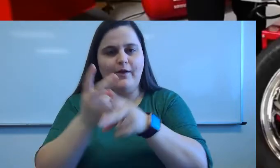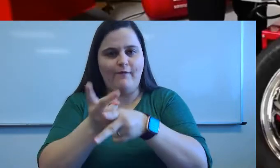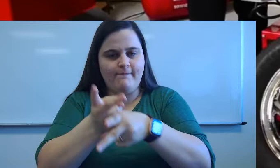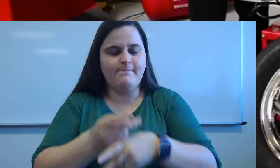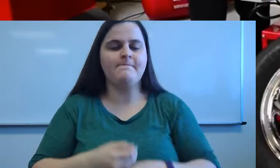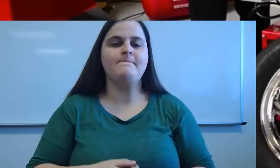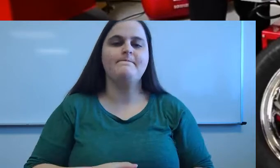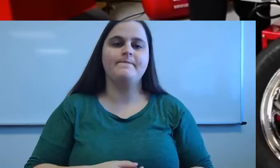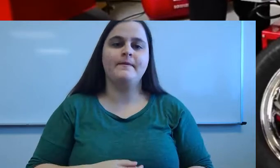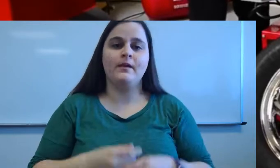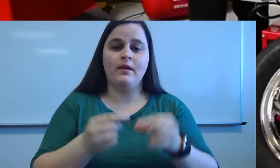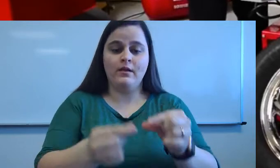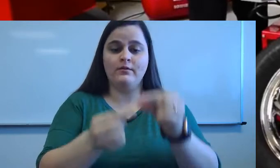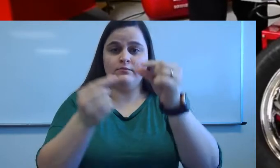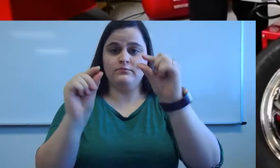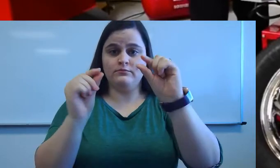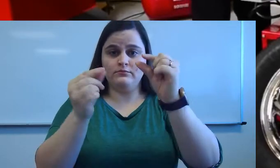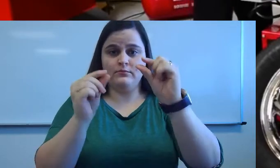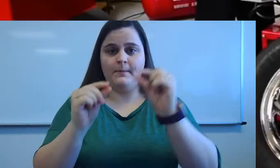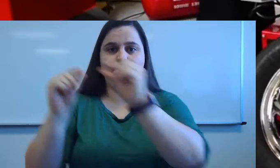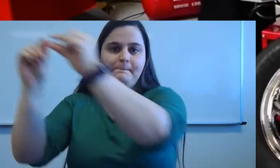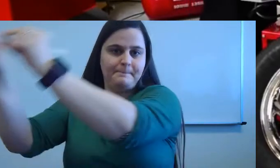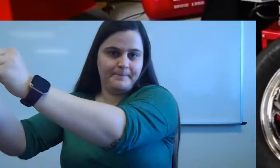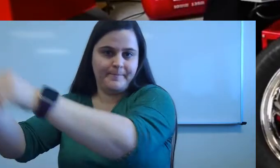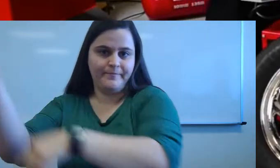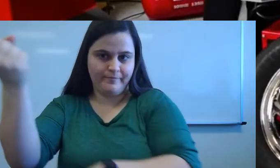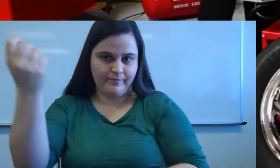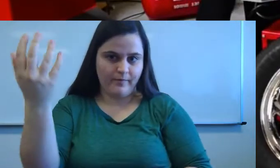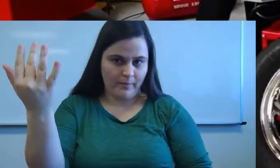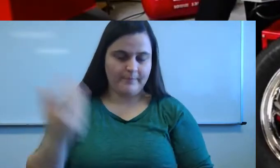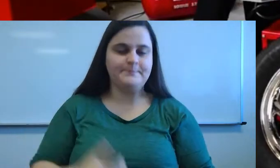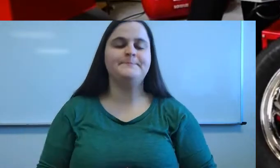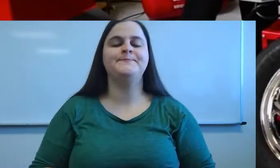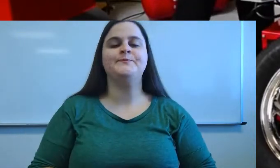The Schrader valve and the Schrader valve removal tool and put it back up here.